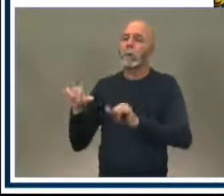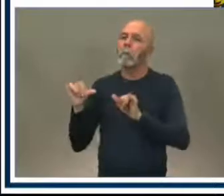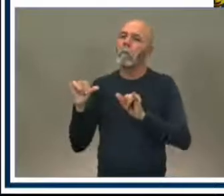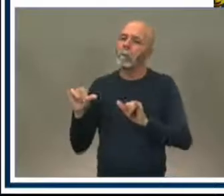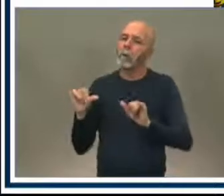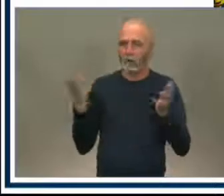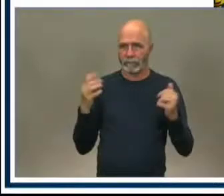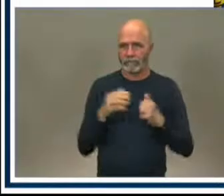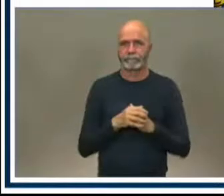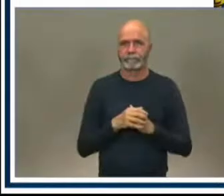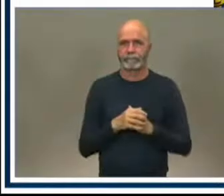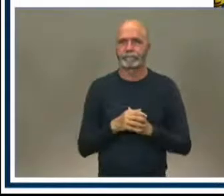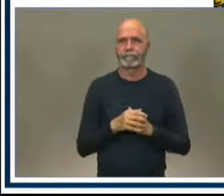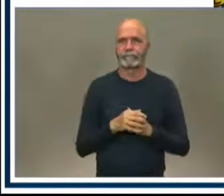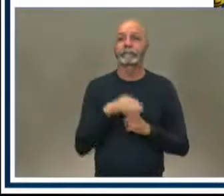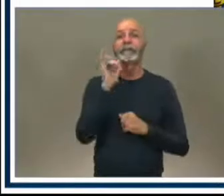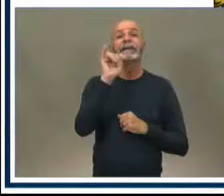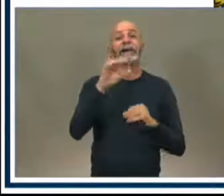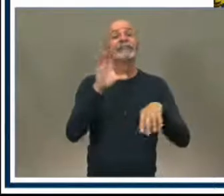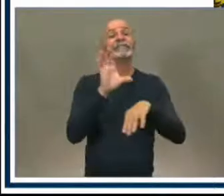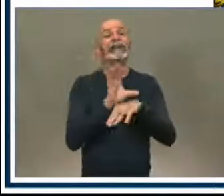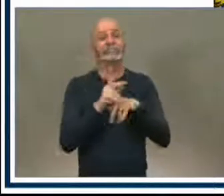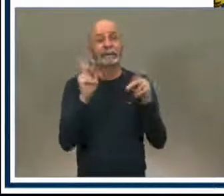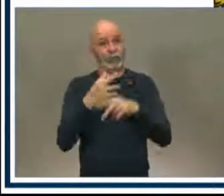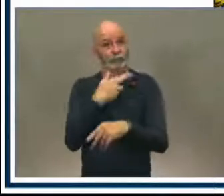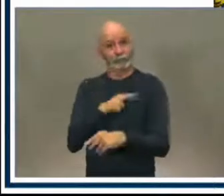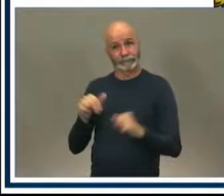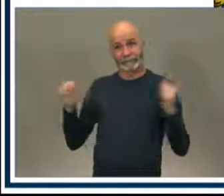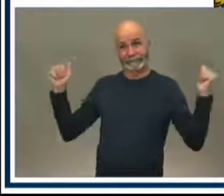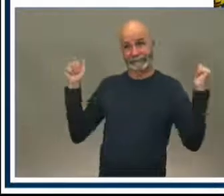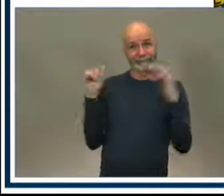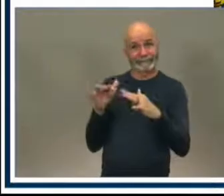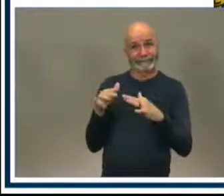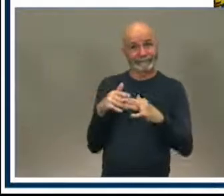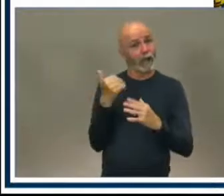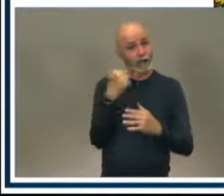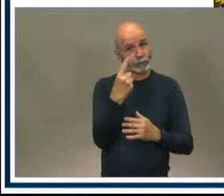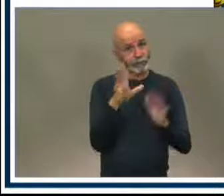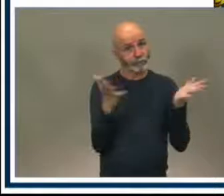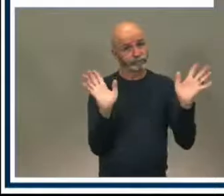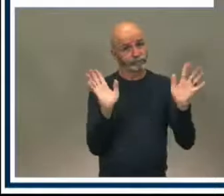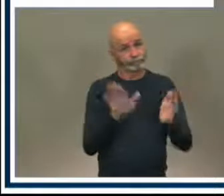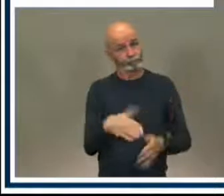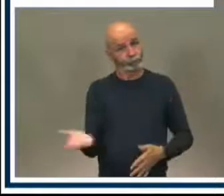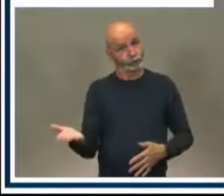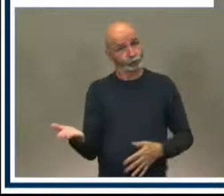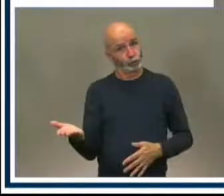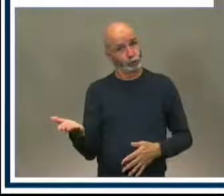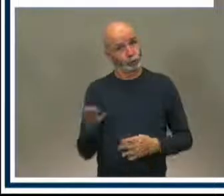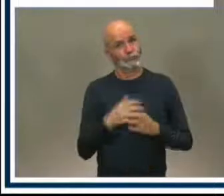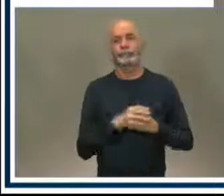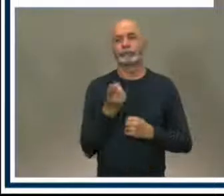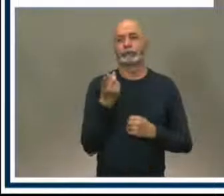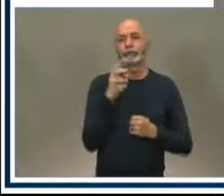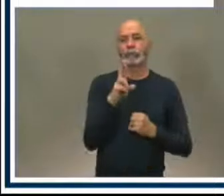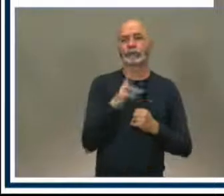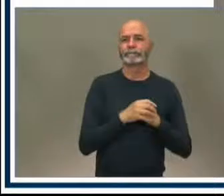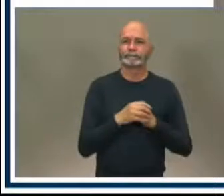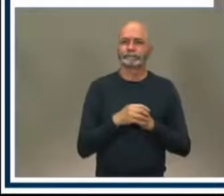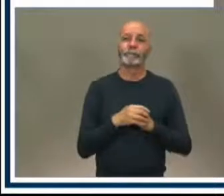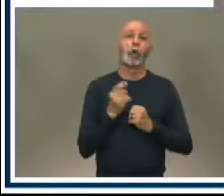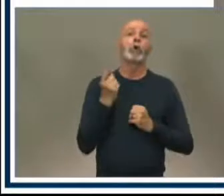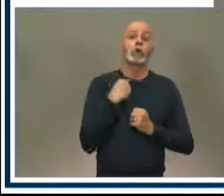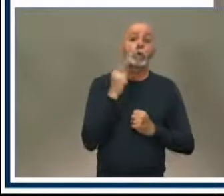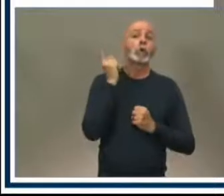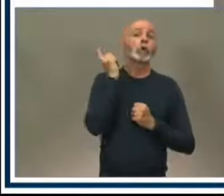died as a result, or how many people have been hospitalized? Can you talk to the severity? My understanding, there's been 2 people, not directly, but 2 people